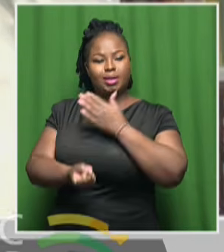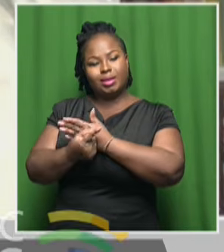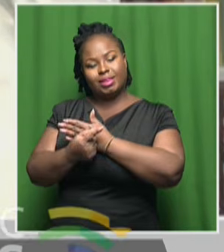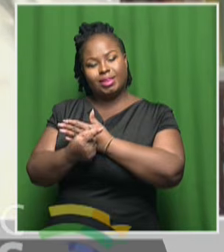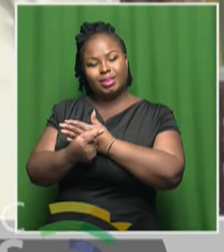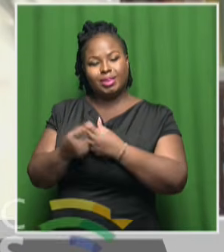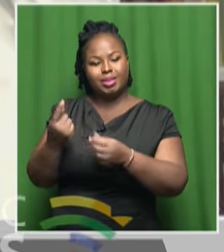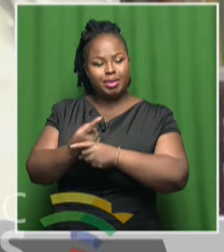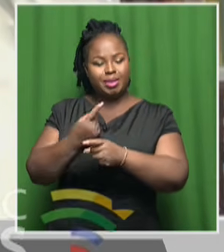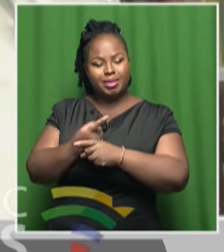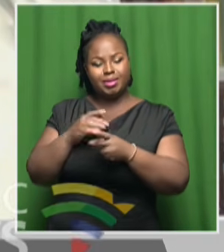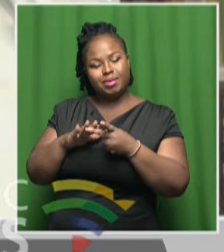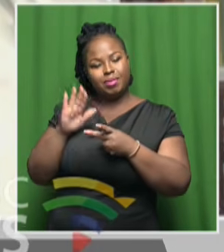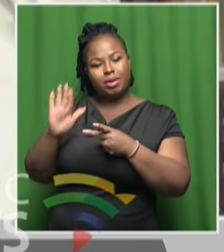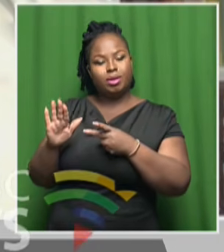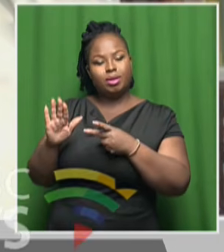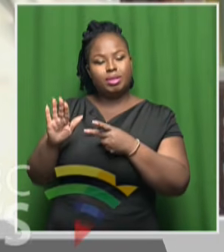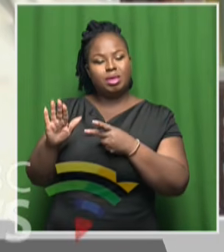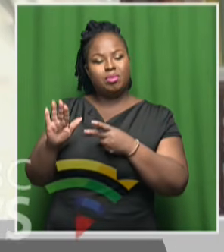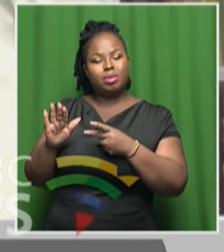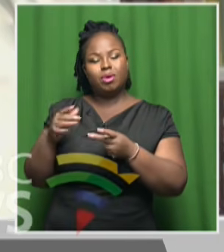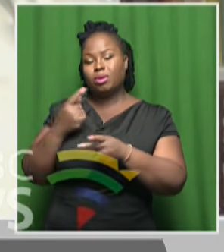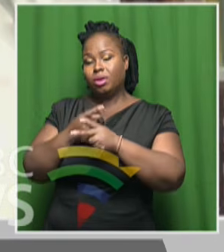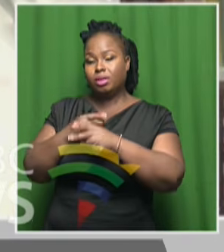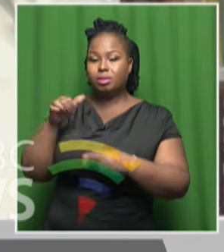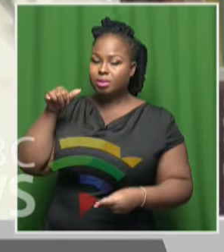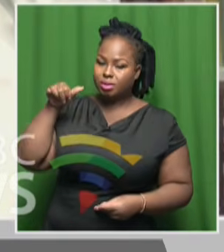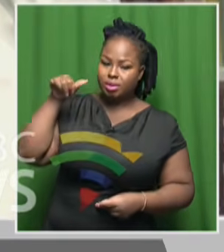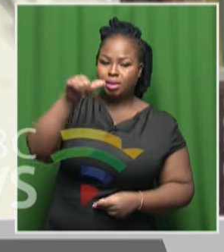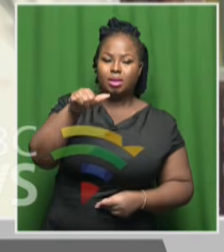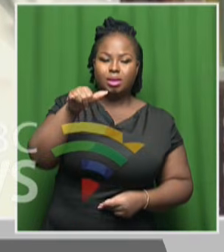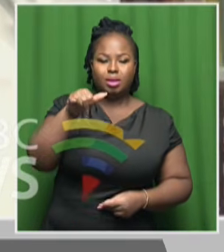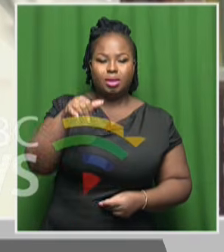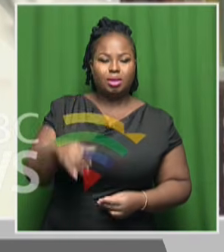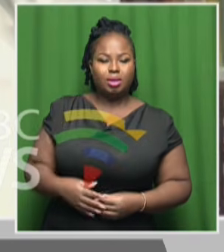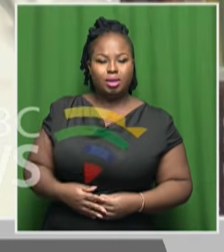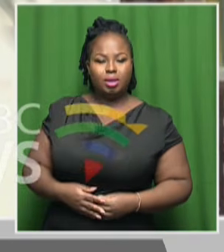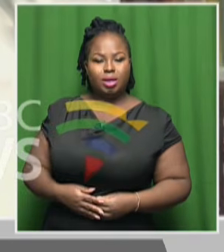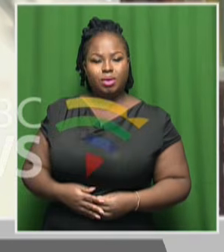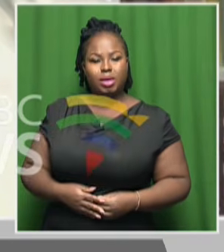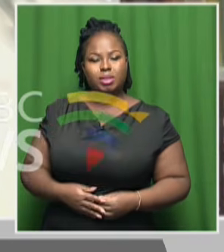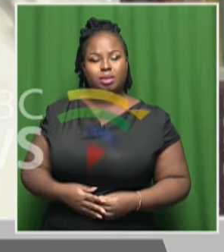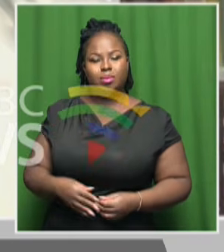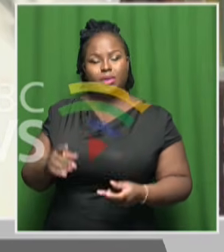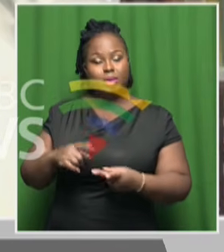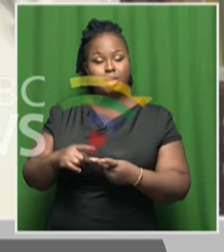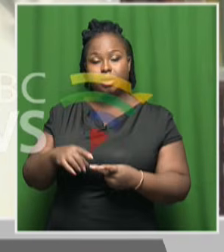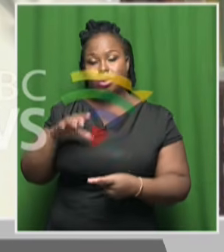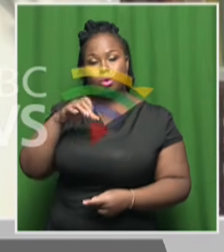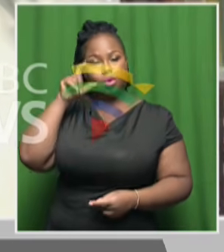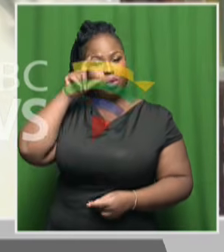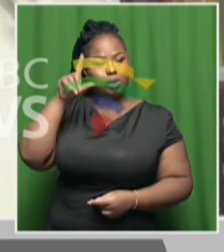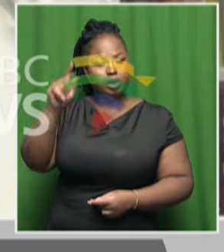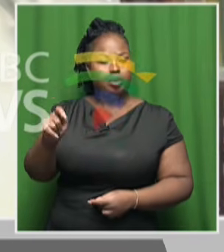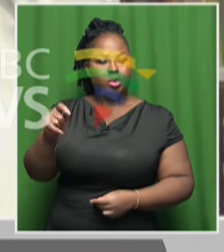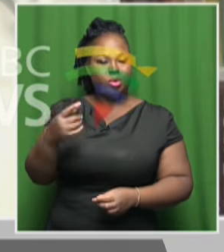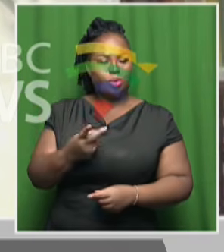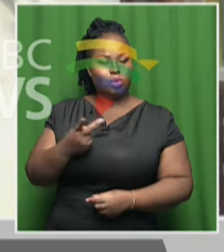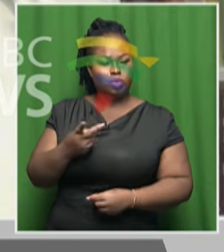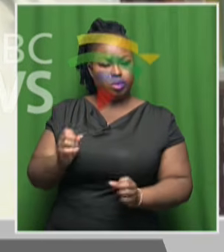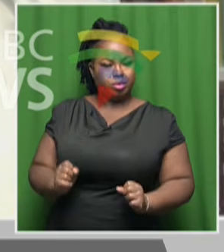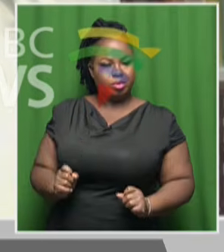leaked. It is there that, there was this airline, and this airline, the security manager, they were the only ones allowed all access to OR Tambo. They were using the opportunity